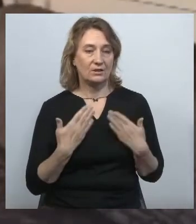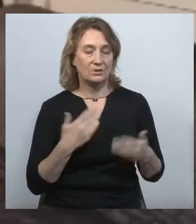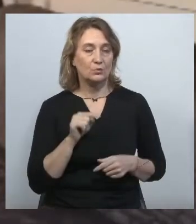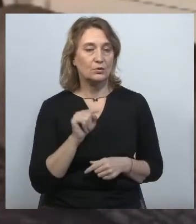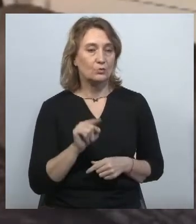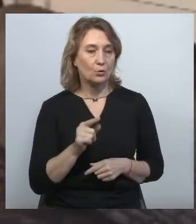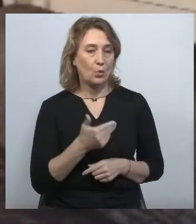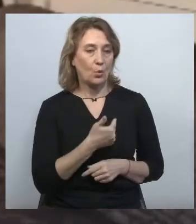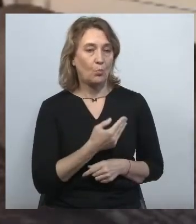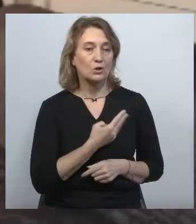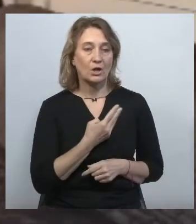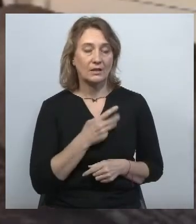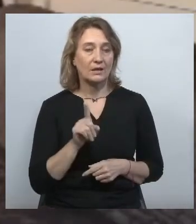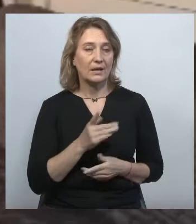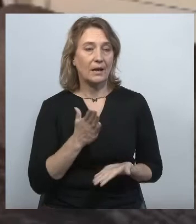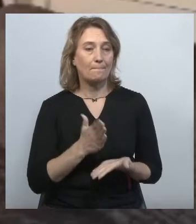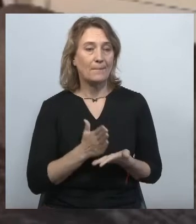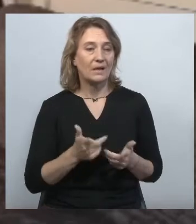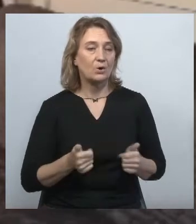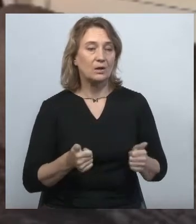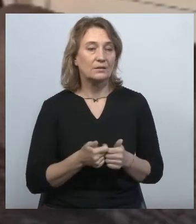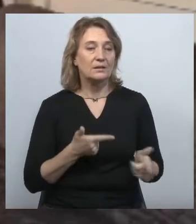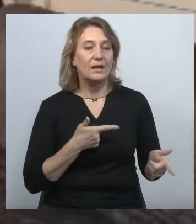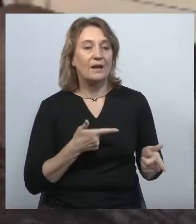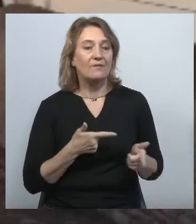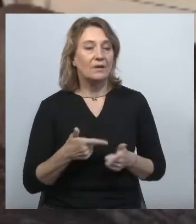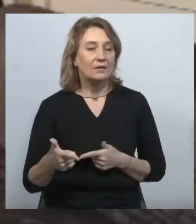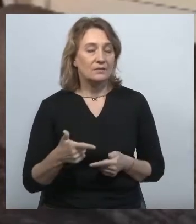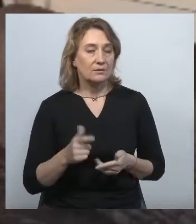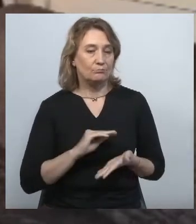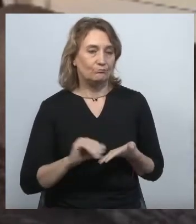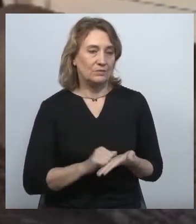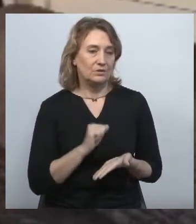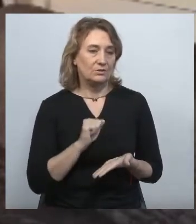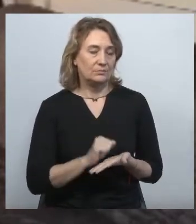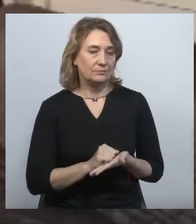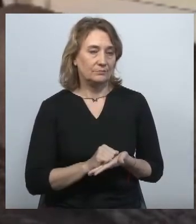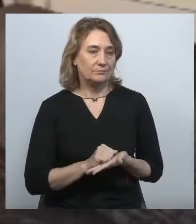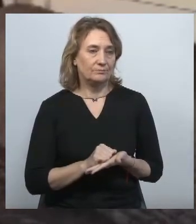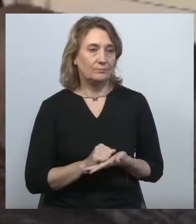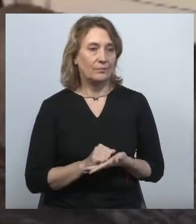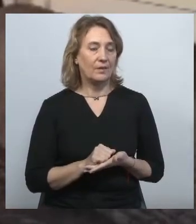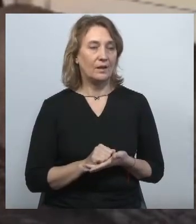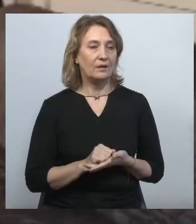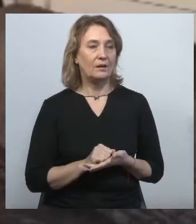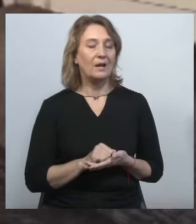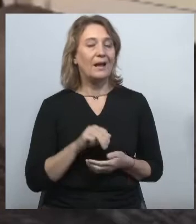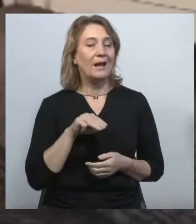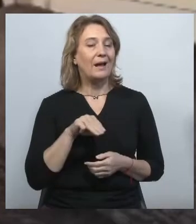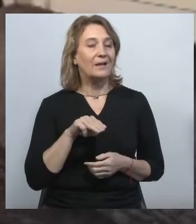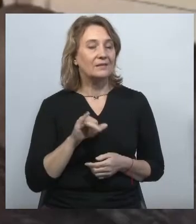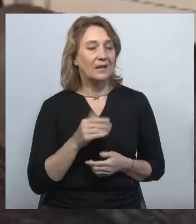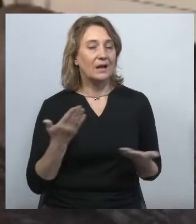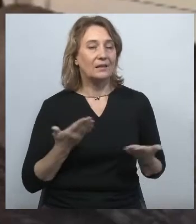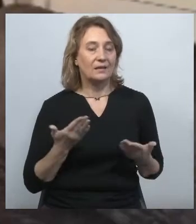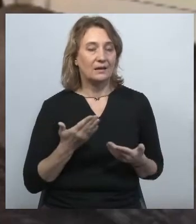to produce valued journalism. Valued journalism is trusted journalism. It is